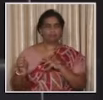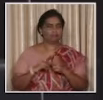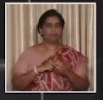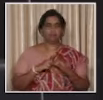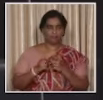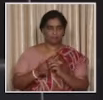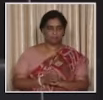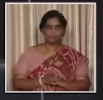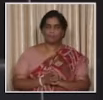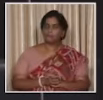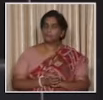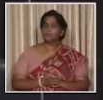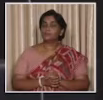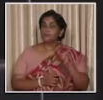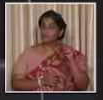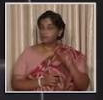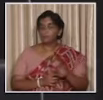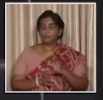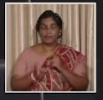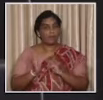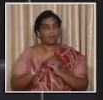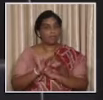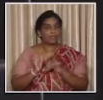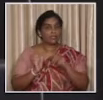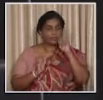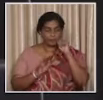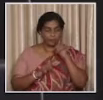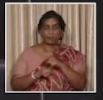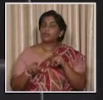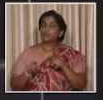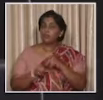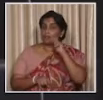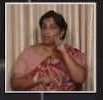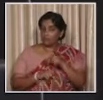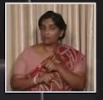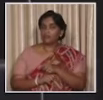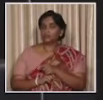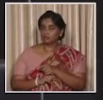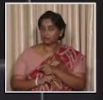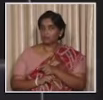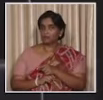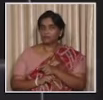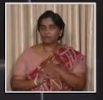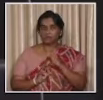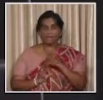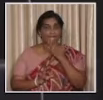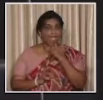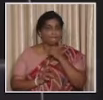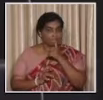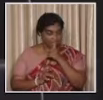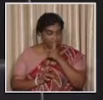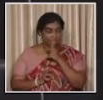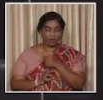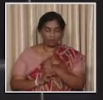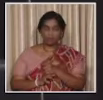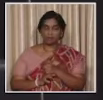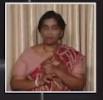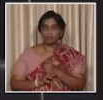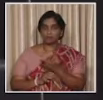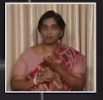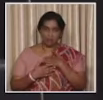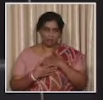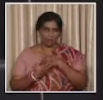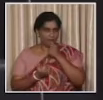for the people in the Sembalandu area. And these are unnecessary political issues, like how Kilinochi farmers had